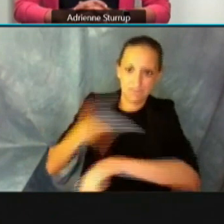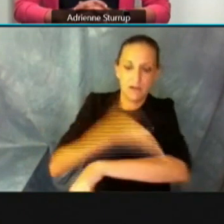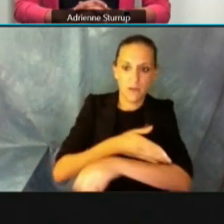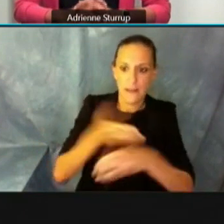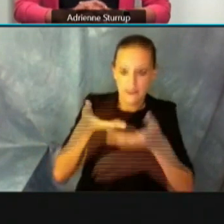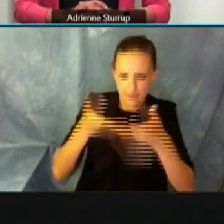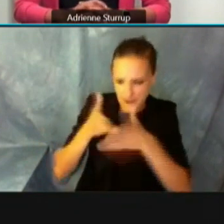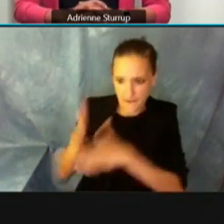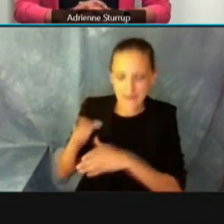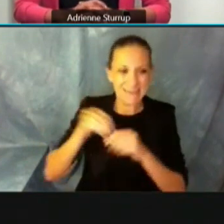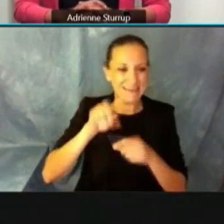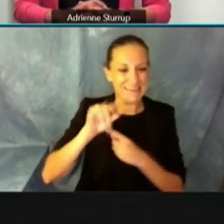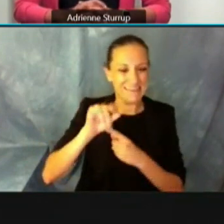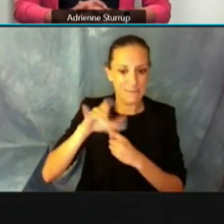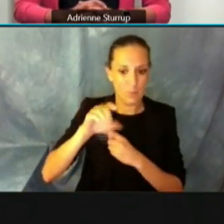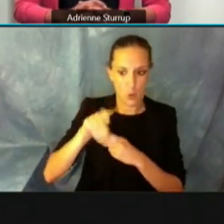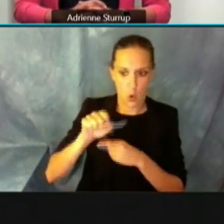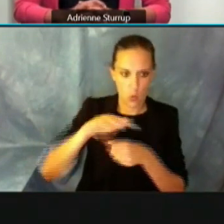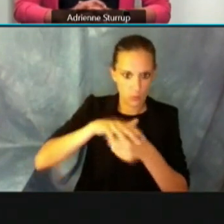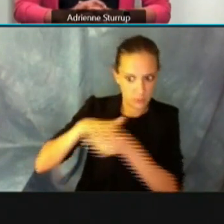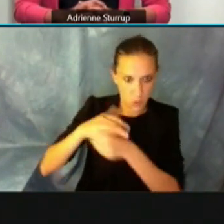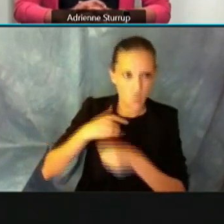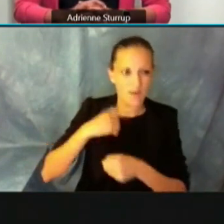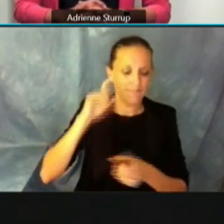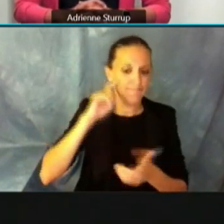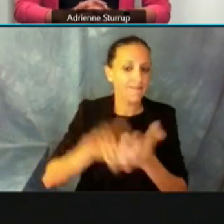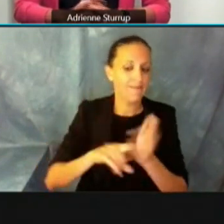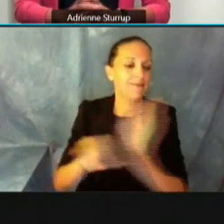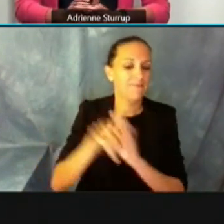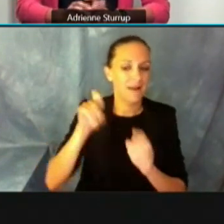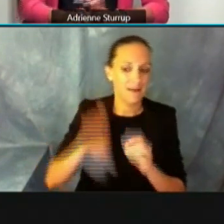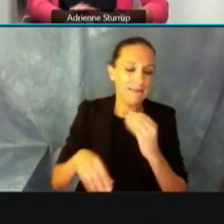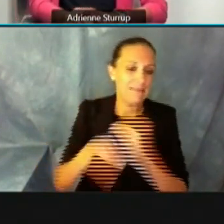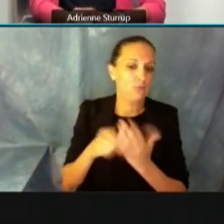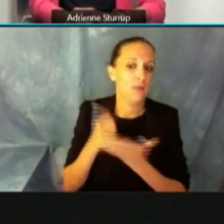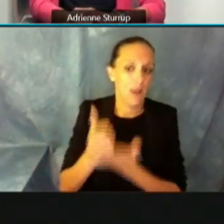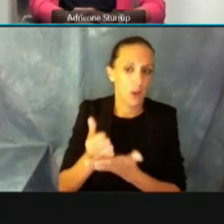we've identified that need additional help and assistance.